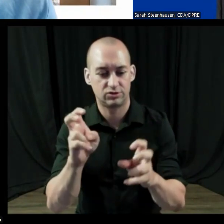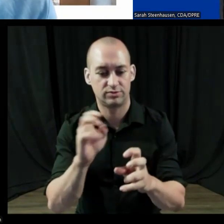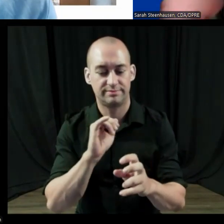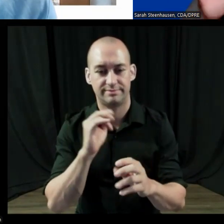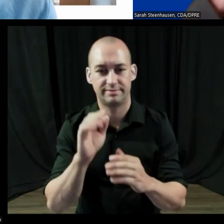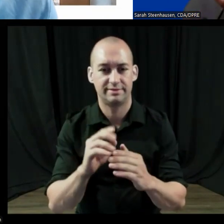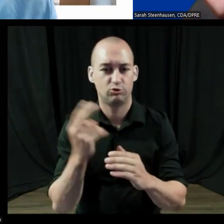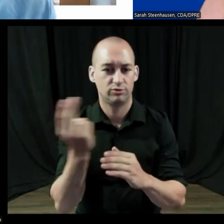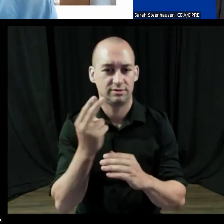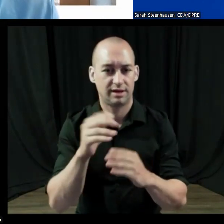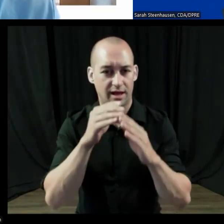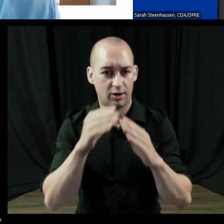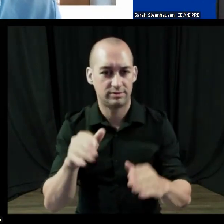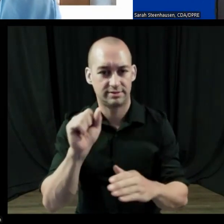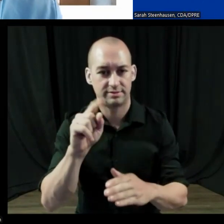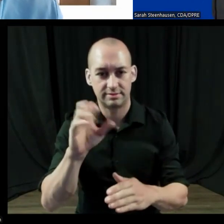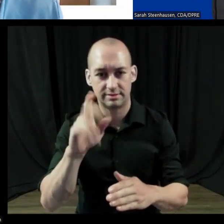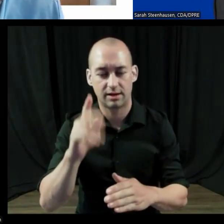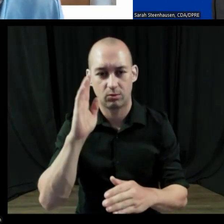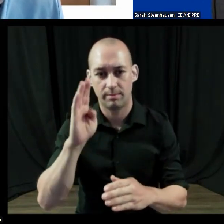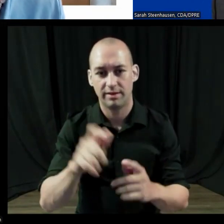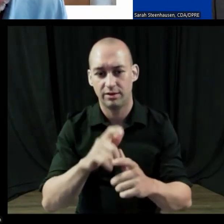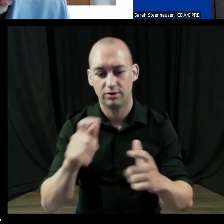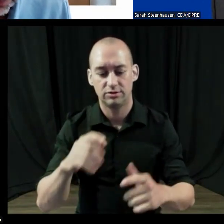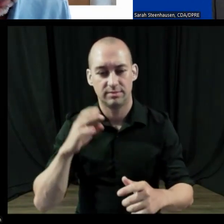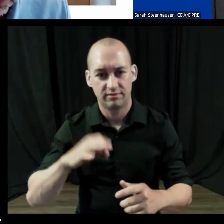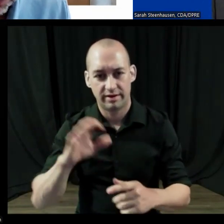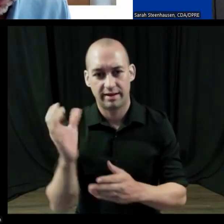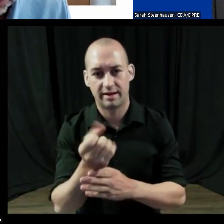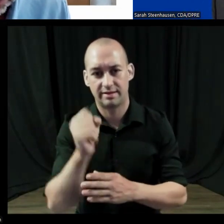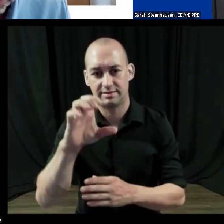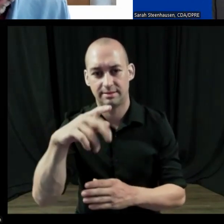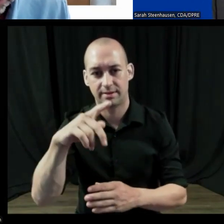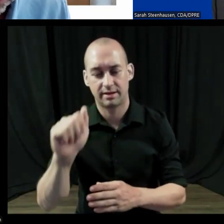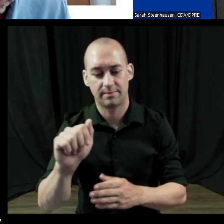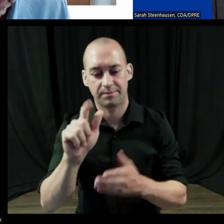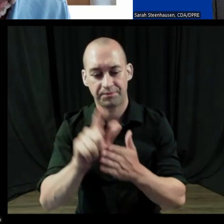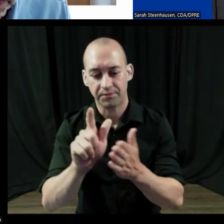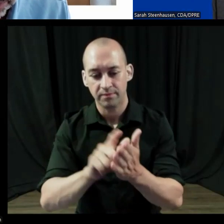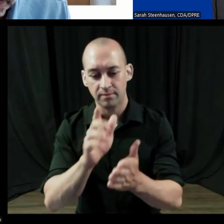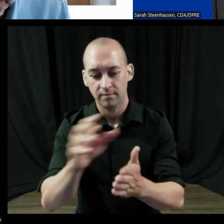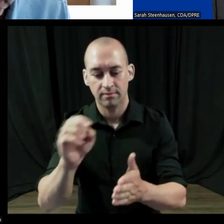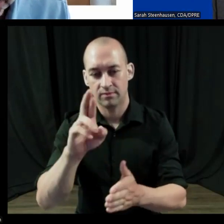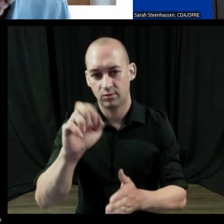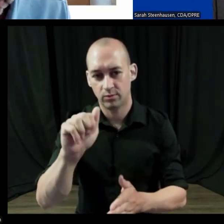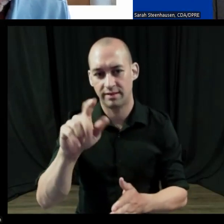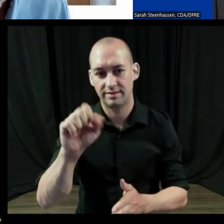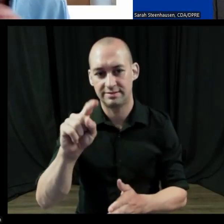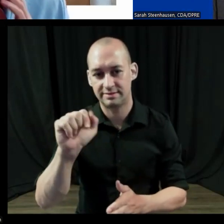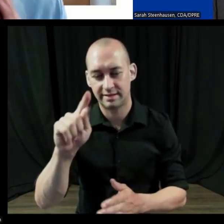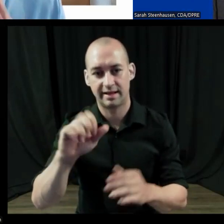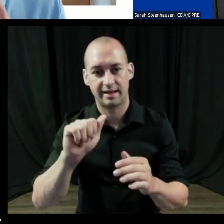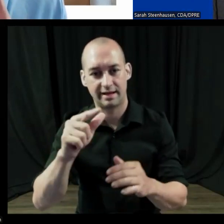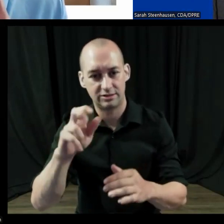would be a huge benefit of getting CPAs, lawyers, and even real estate agents who are trained to work with